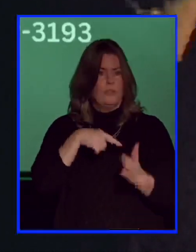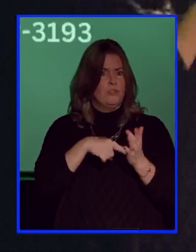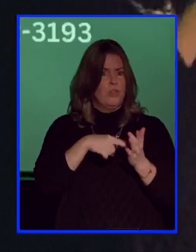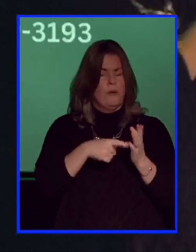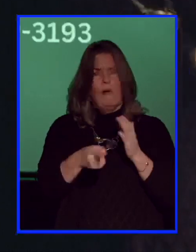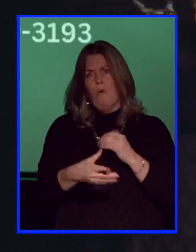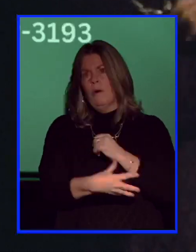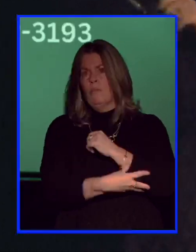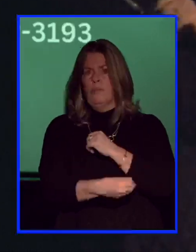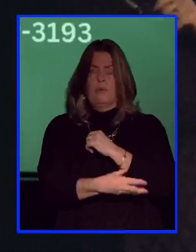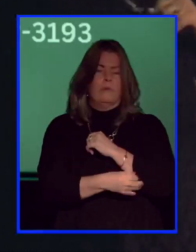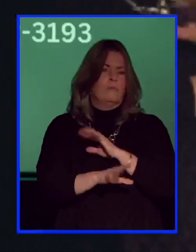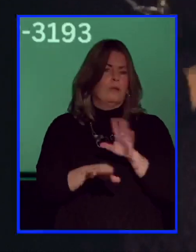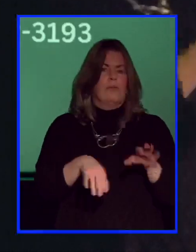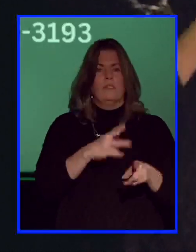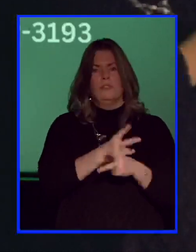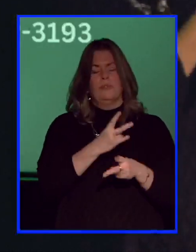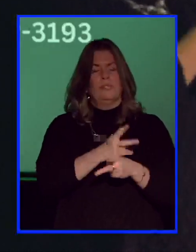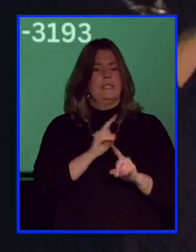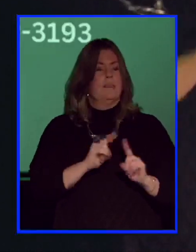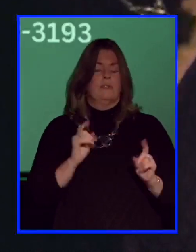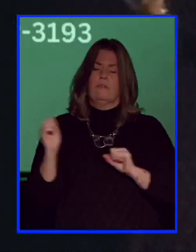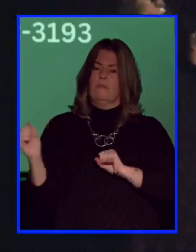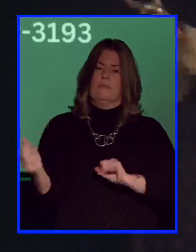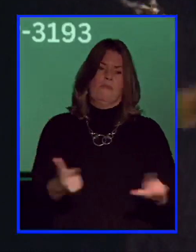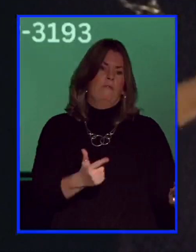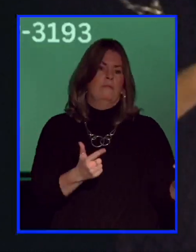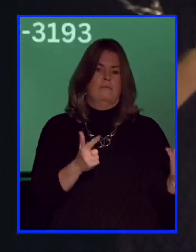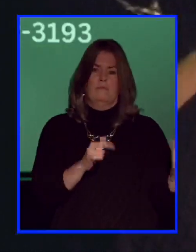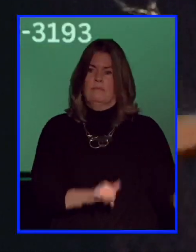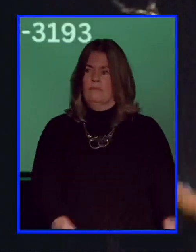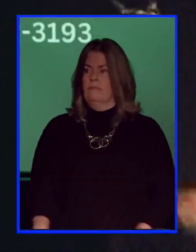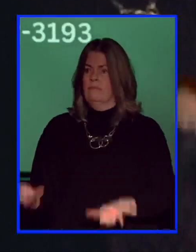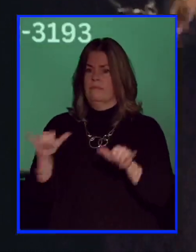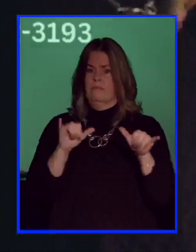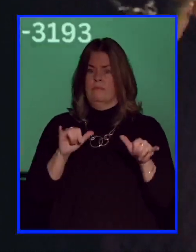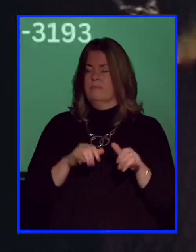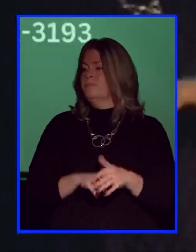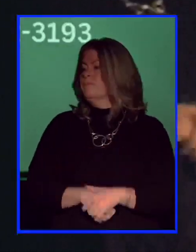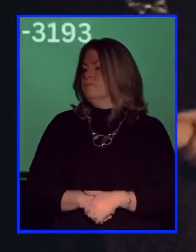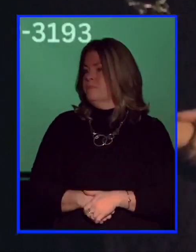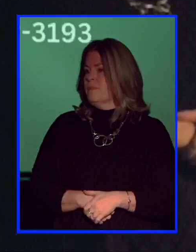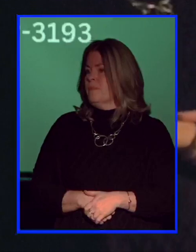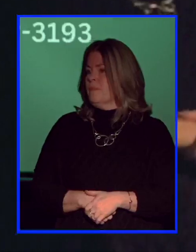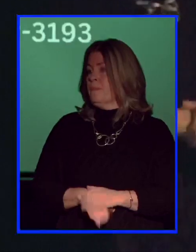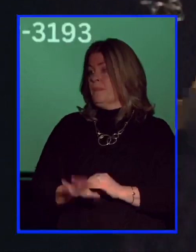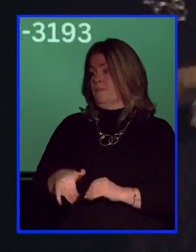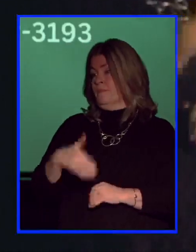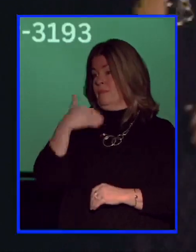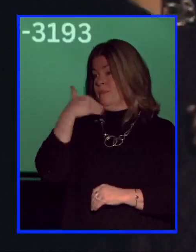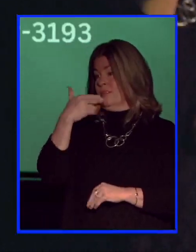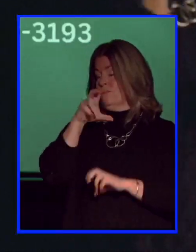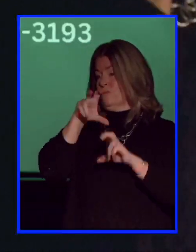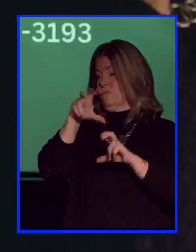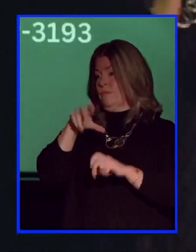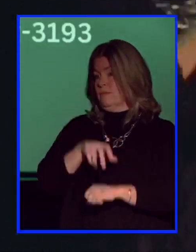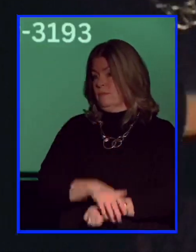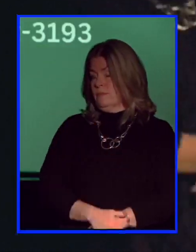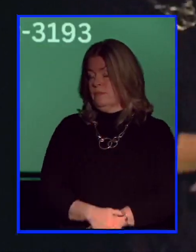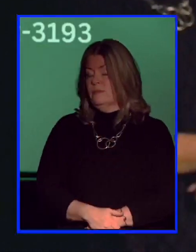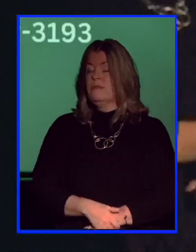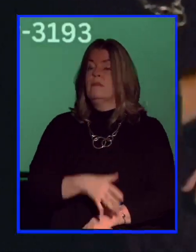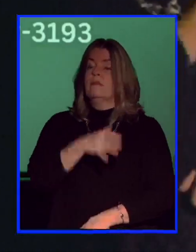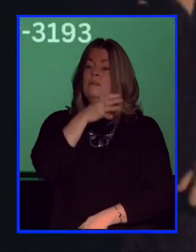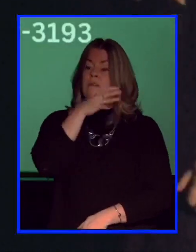poor and are going to be treated differently than your classmates. So that's really a good investment. And the Farm